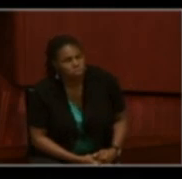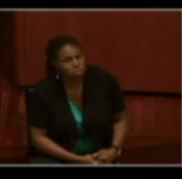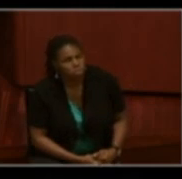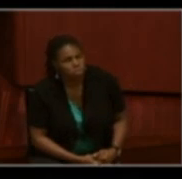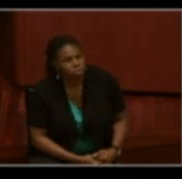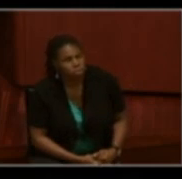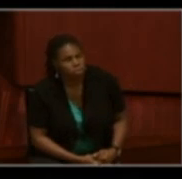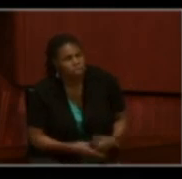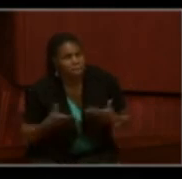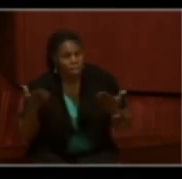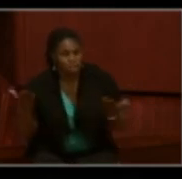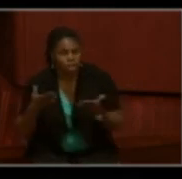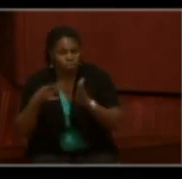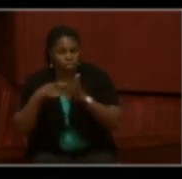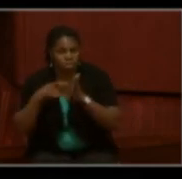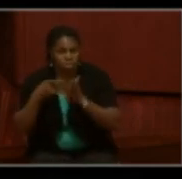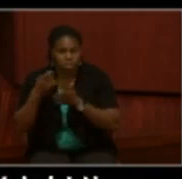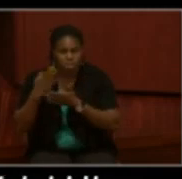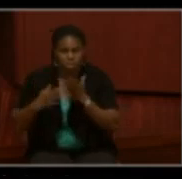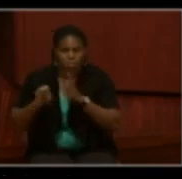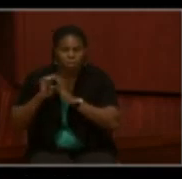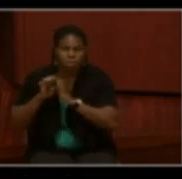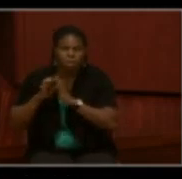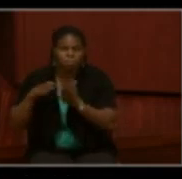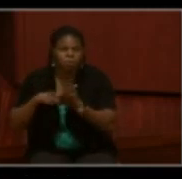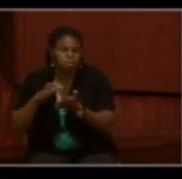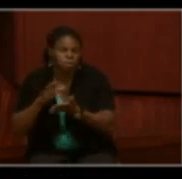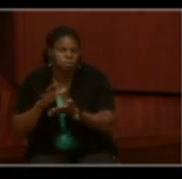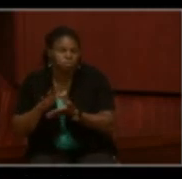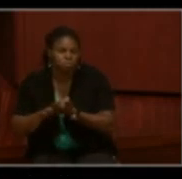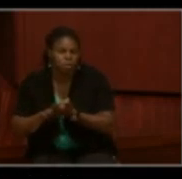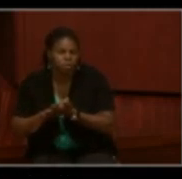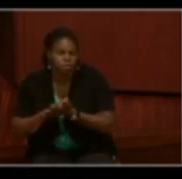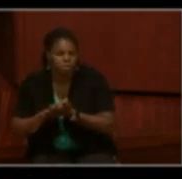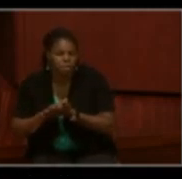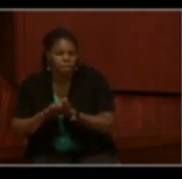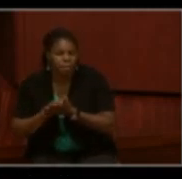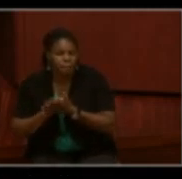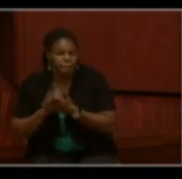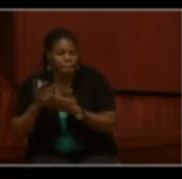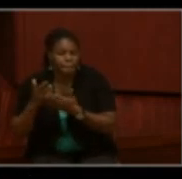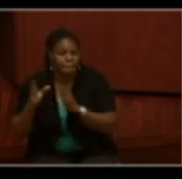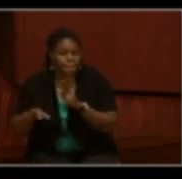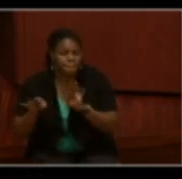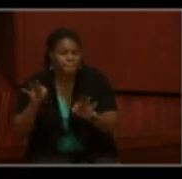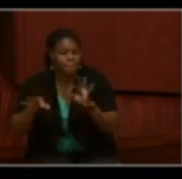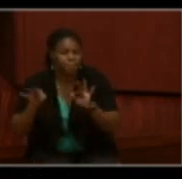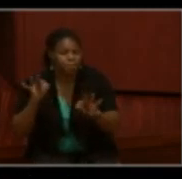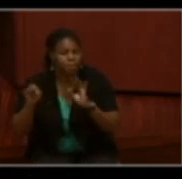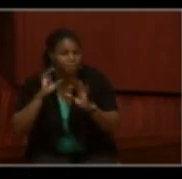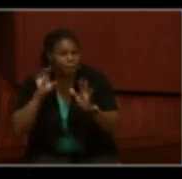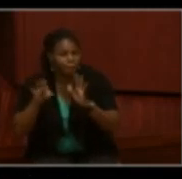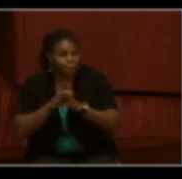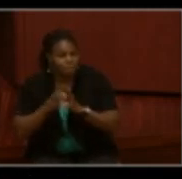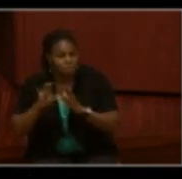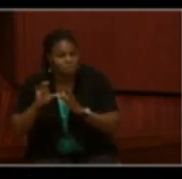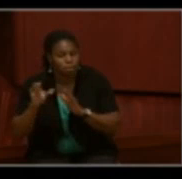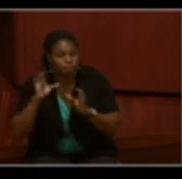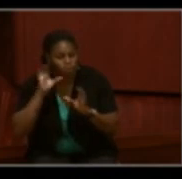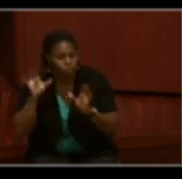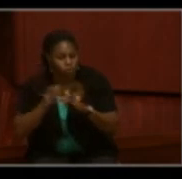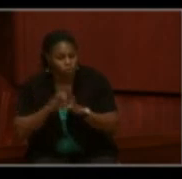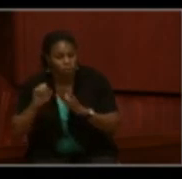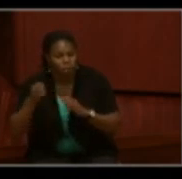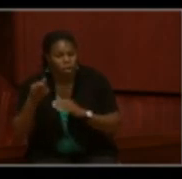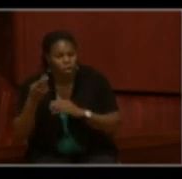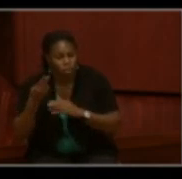Here are some examples of records that have been found. Some photographs, again, oaths of office. You can